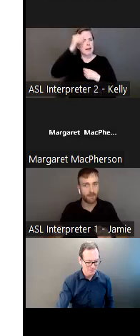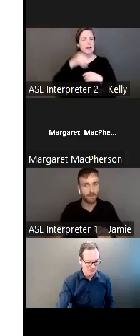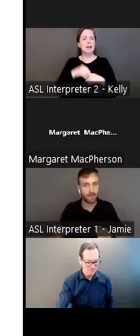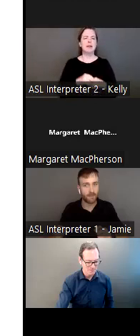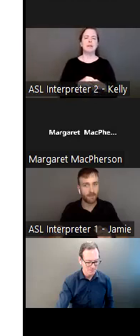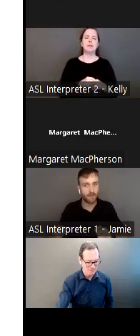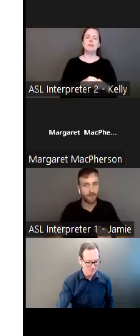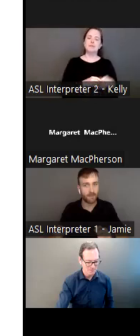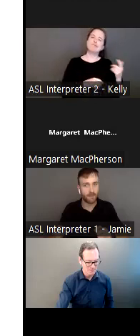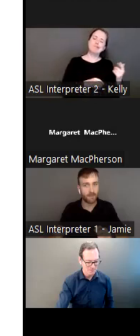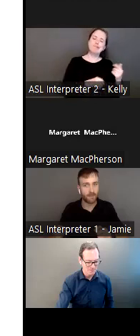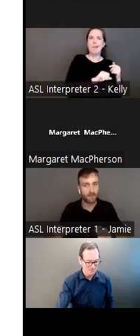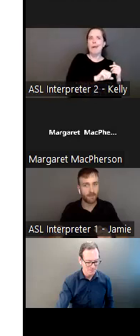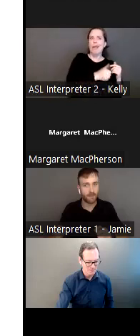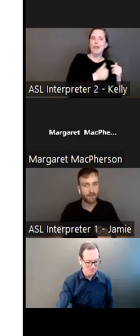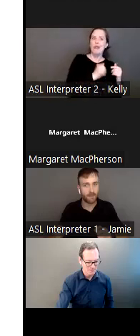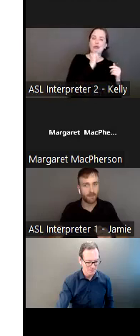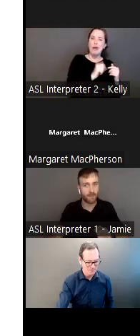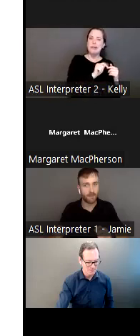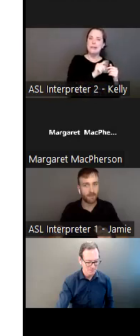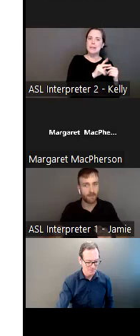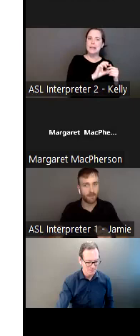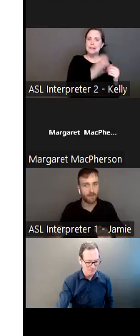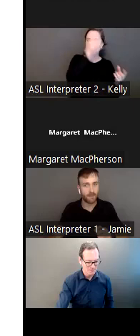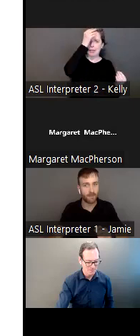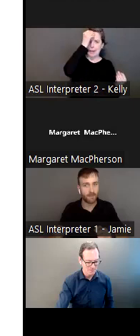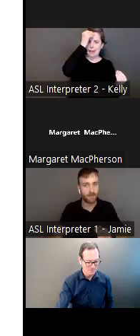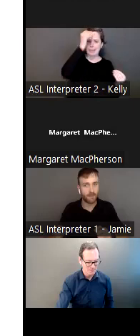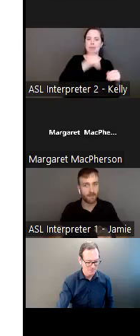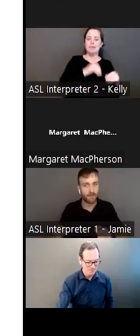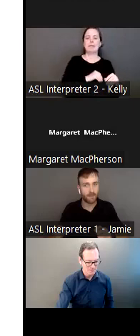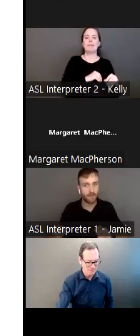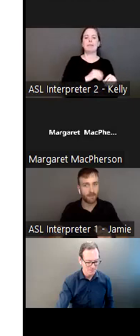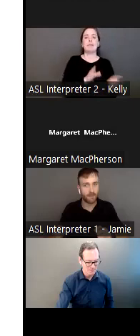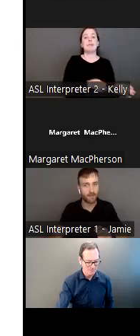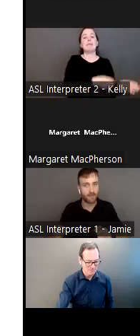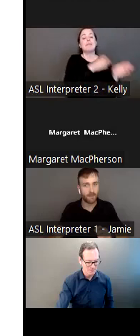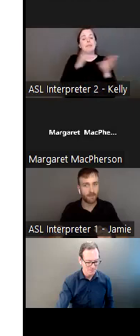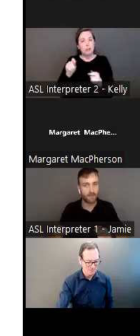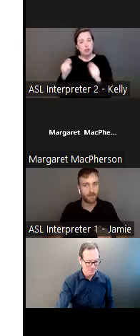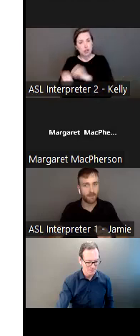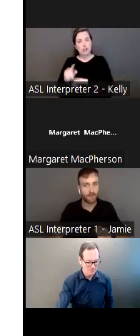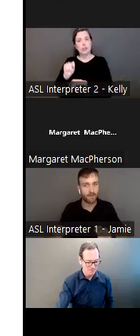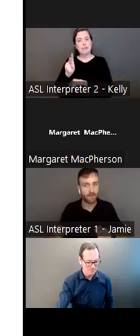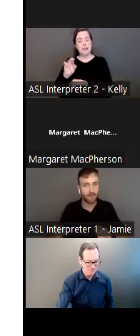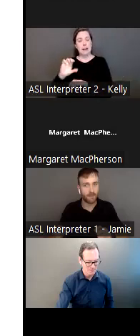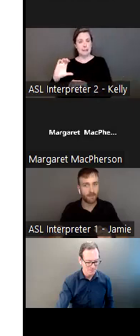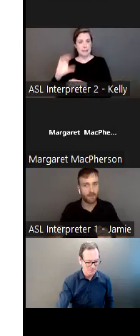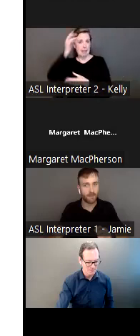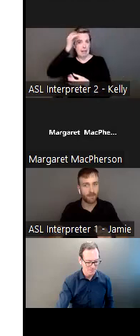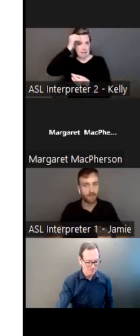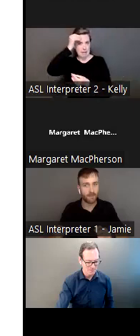or what my good friend and colleague Vicky Smyth would call stinking thinking, to a TBIC way of thinking is an important first